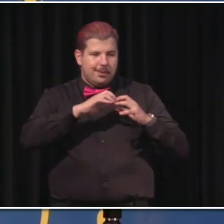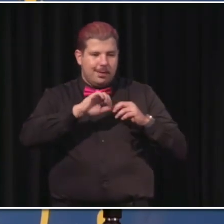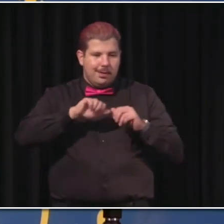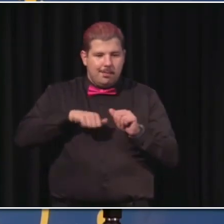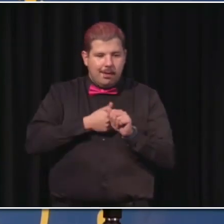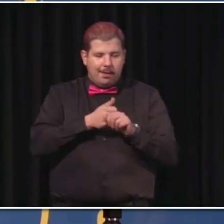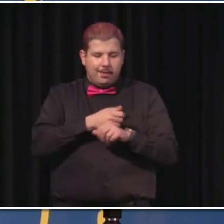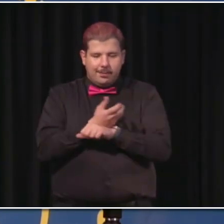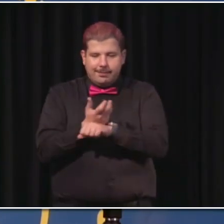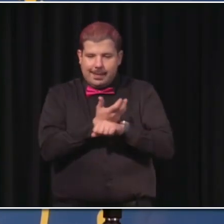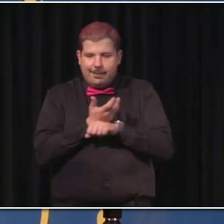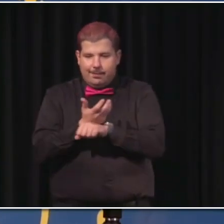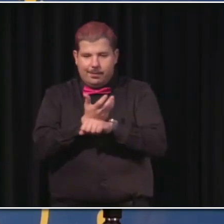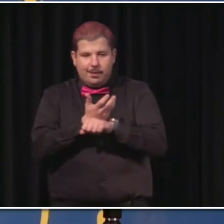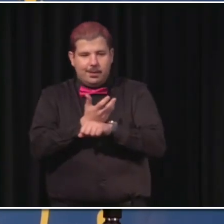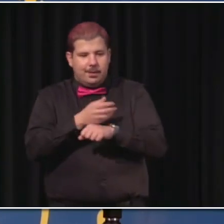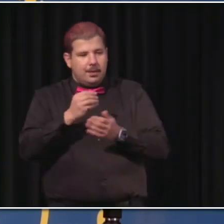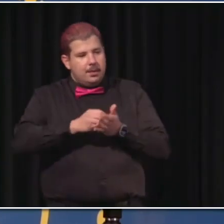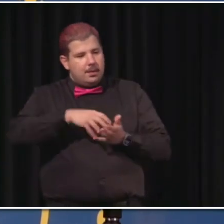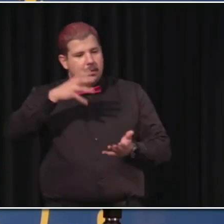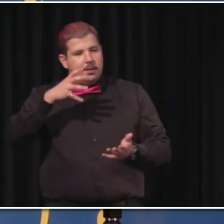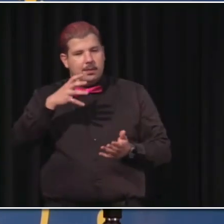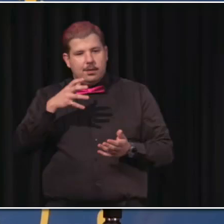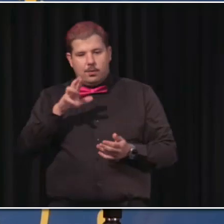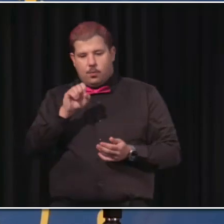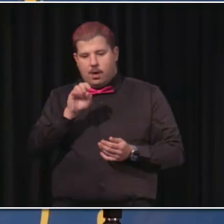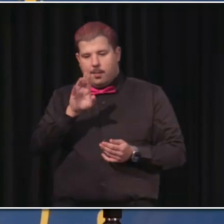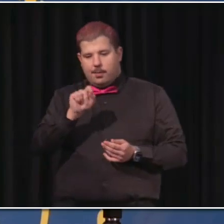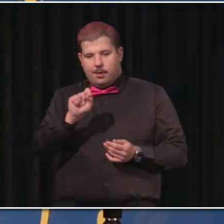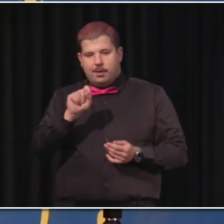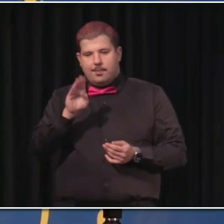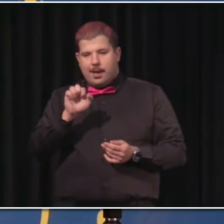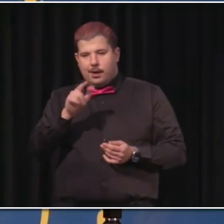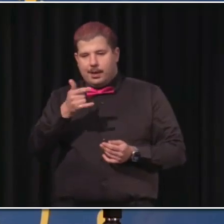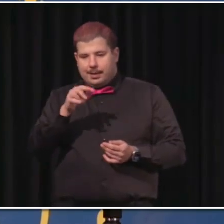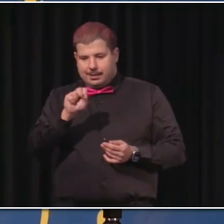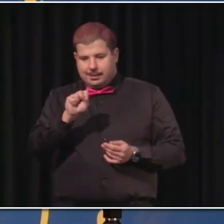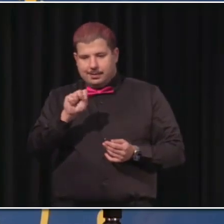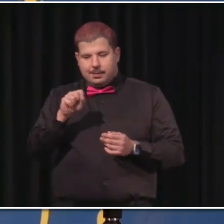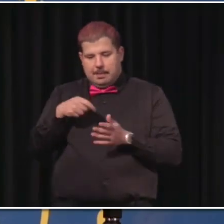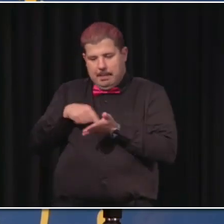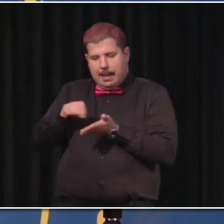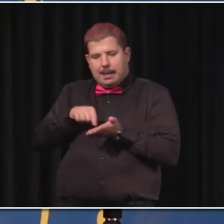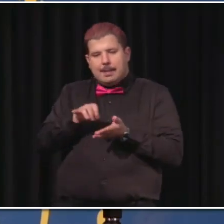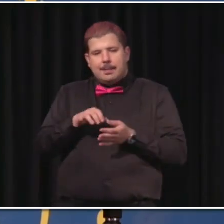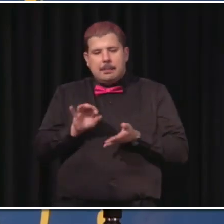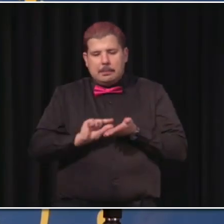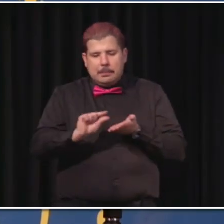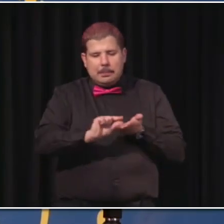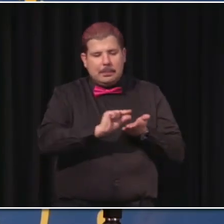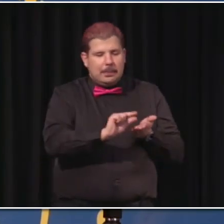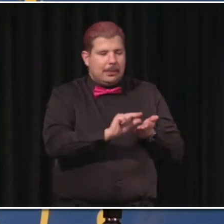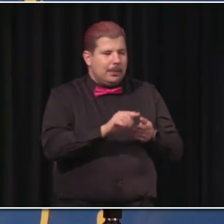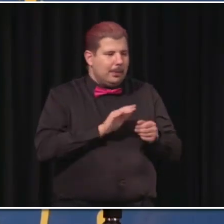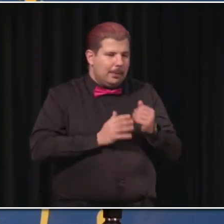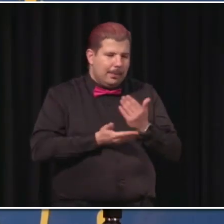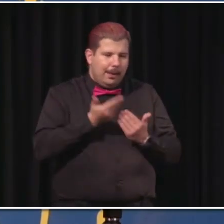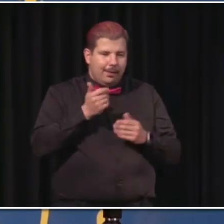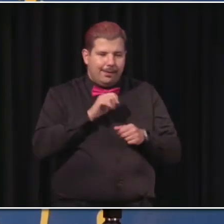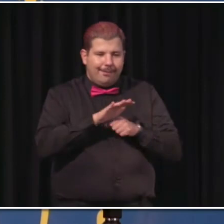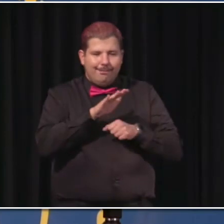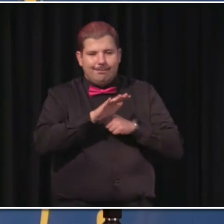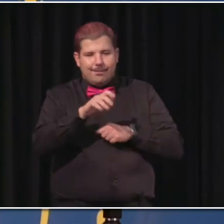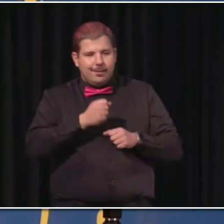slavery. Wealthy robber barons of the Gilded Age paid workers barely enough to survive. Women could not